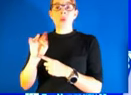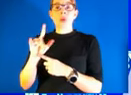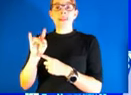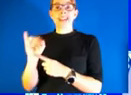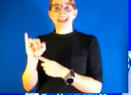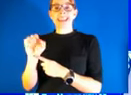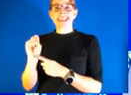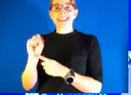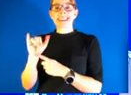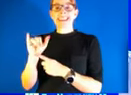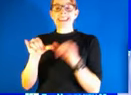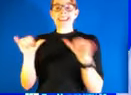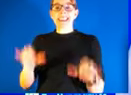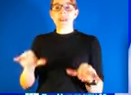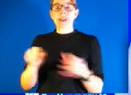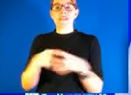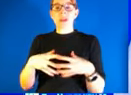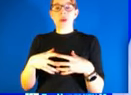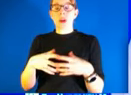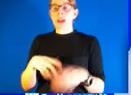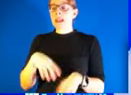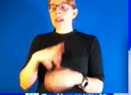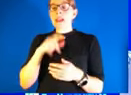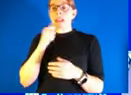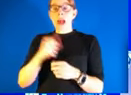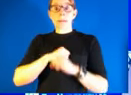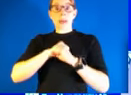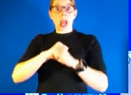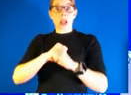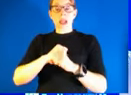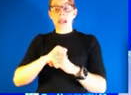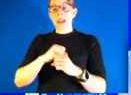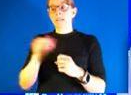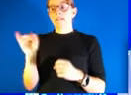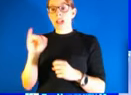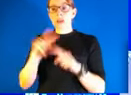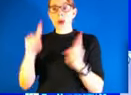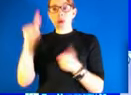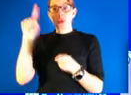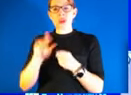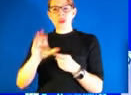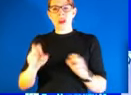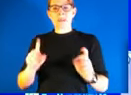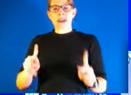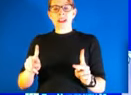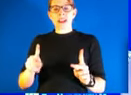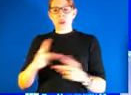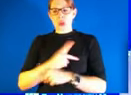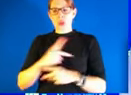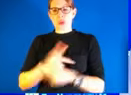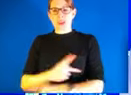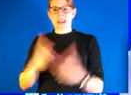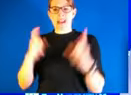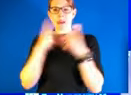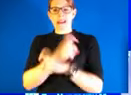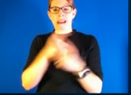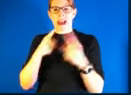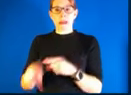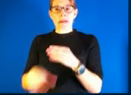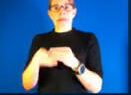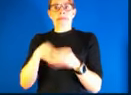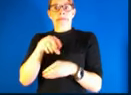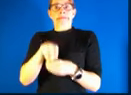not necessarily about blocking infection as it is helping reduce your chance of getting some of those other complications of disease. So on